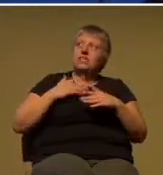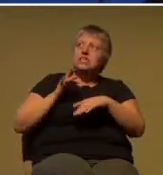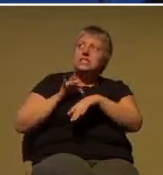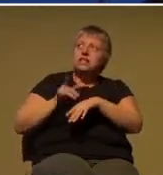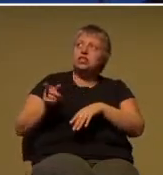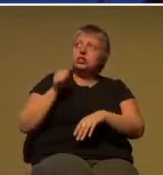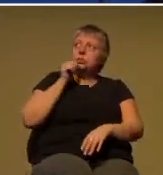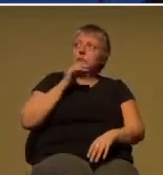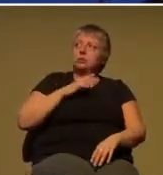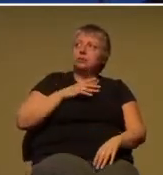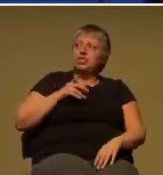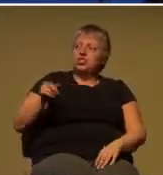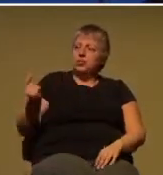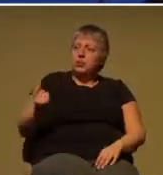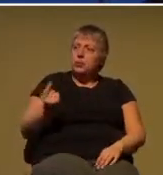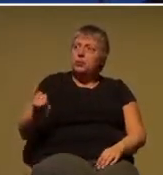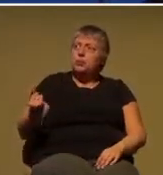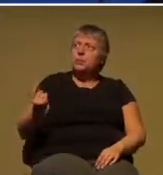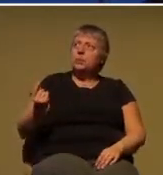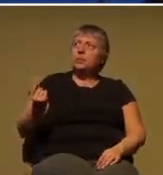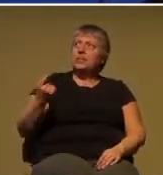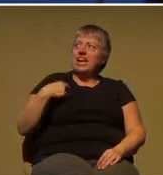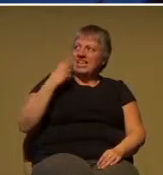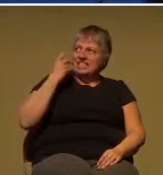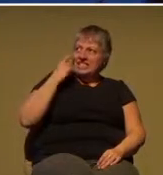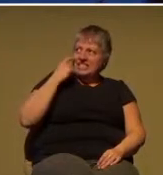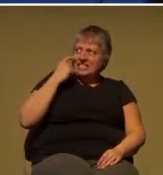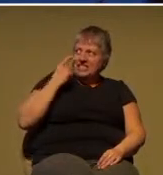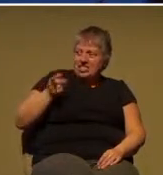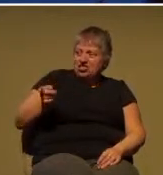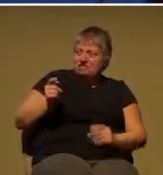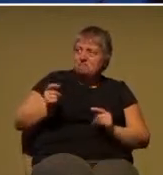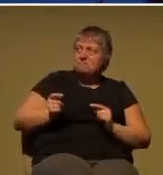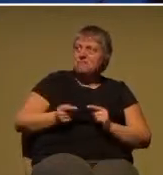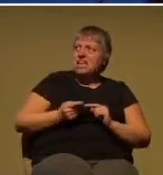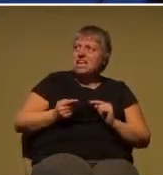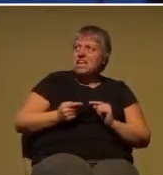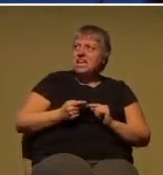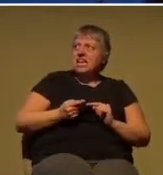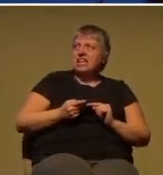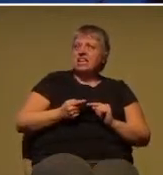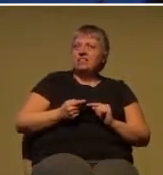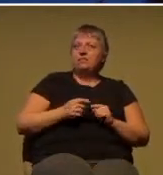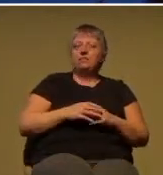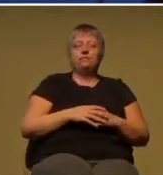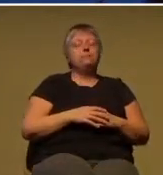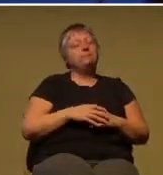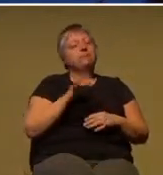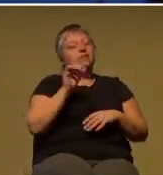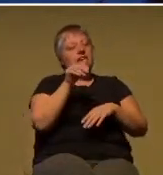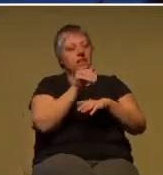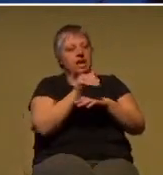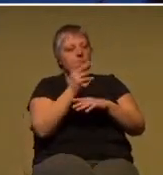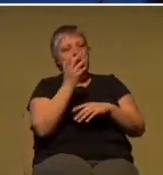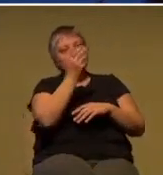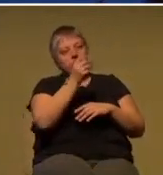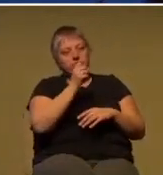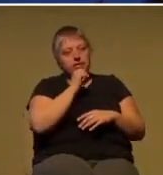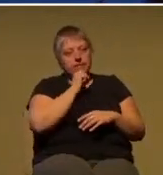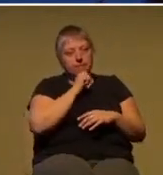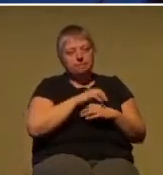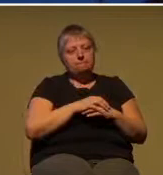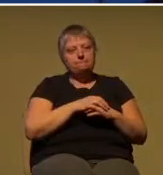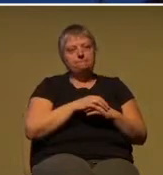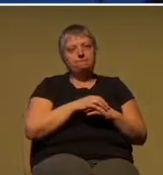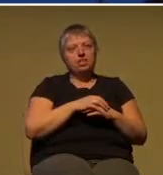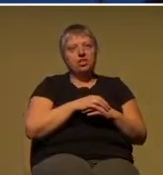woman. She's by herself. I can see she's in pain. And then we went out for supper that night. And then we're eating supper.